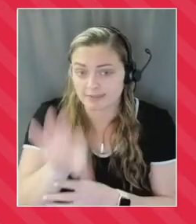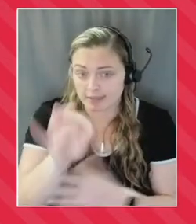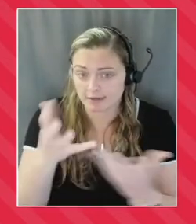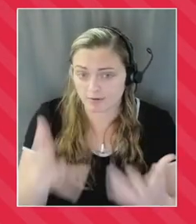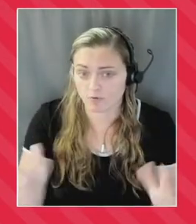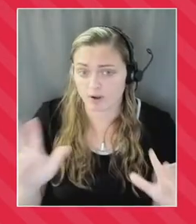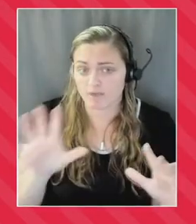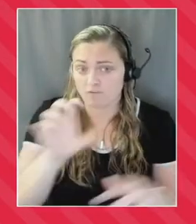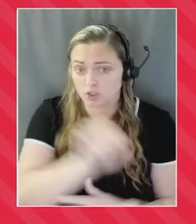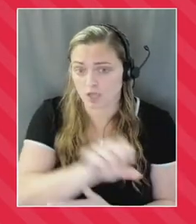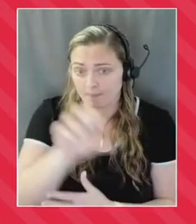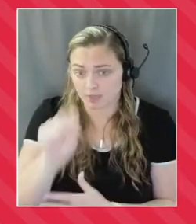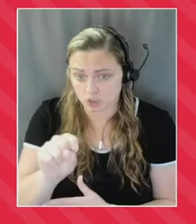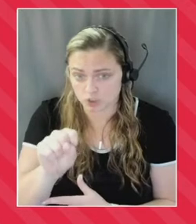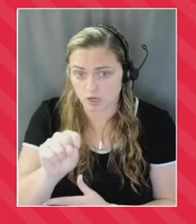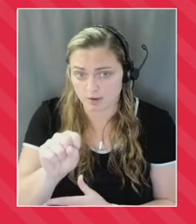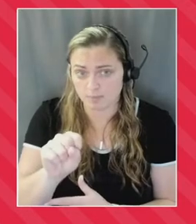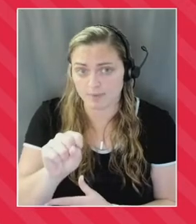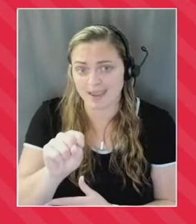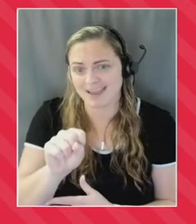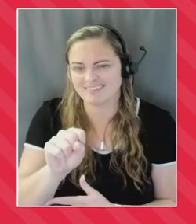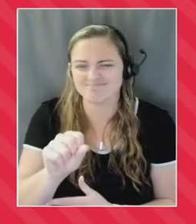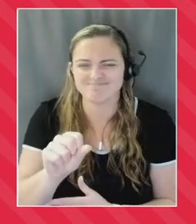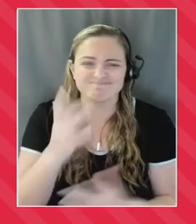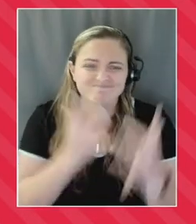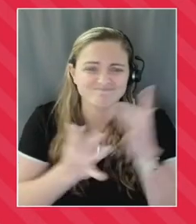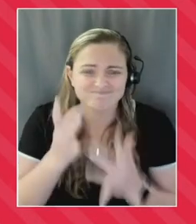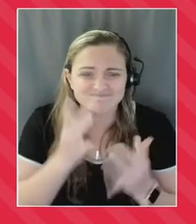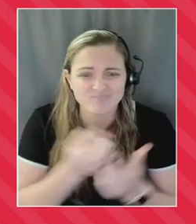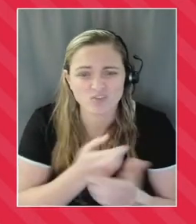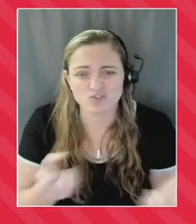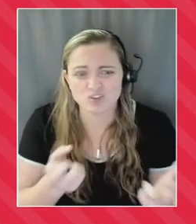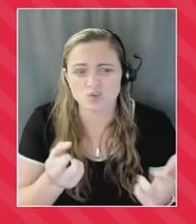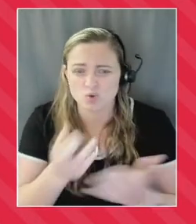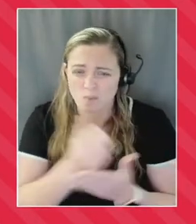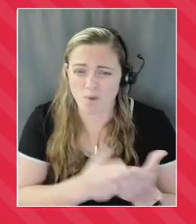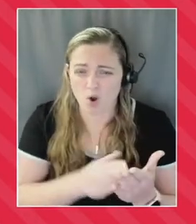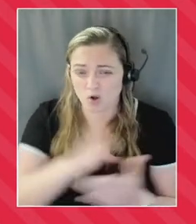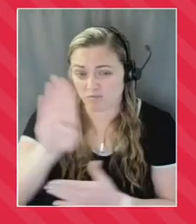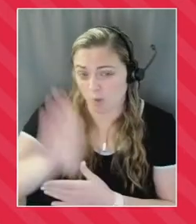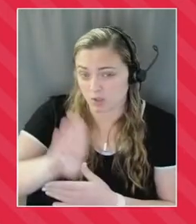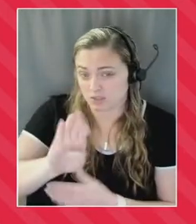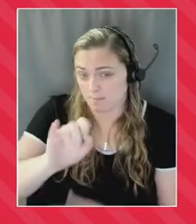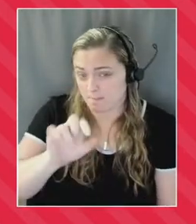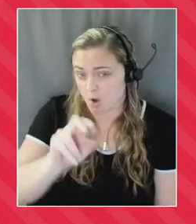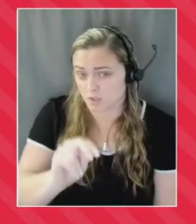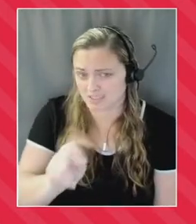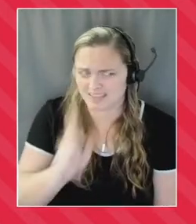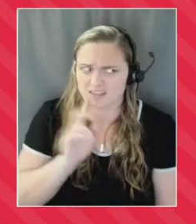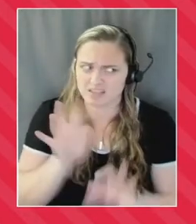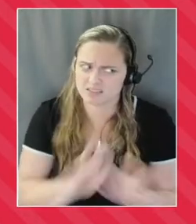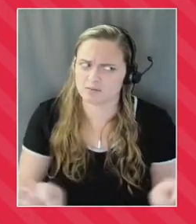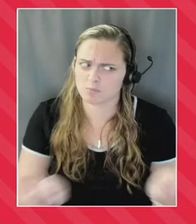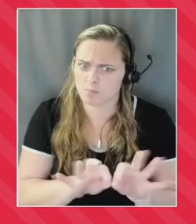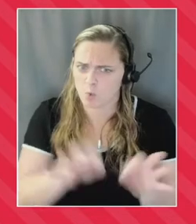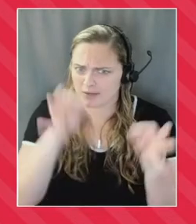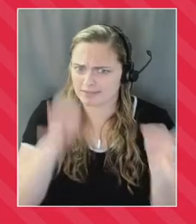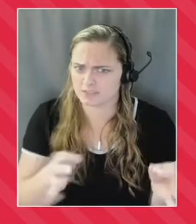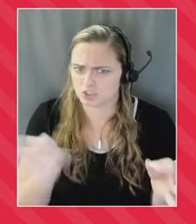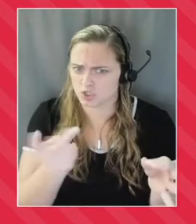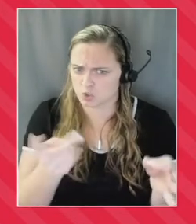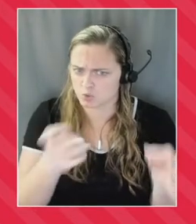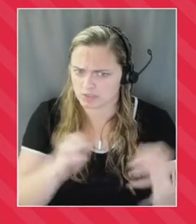Stop & Shop that's in an under-resourced area outside of Boston, because I think that's a really critical decision that both of you made.